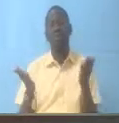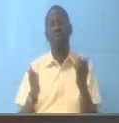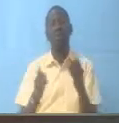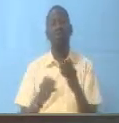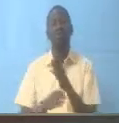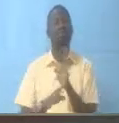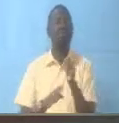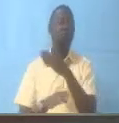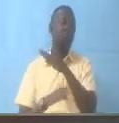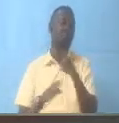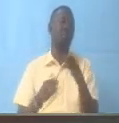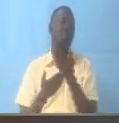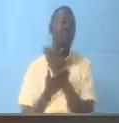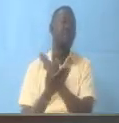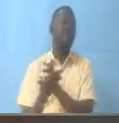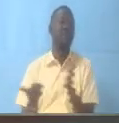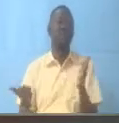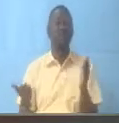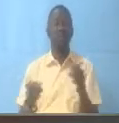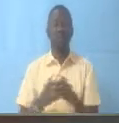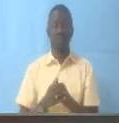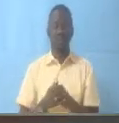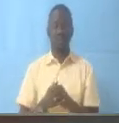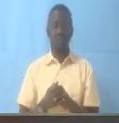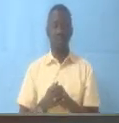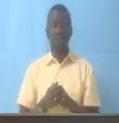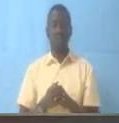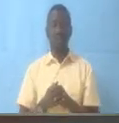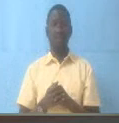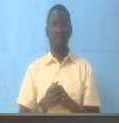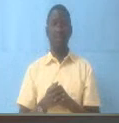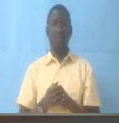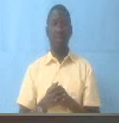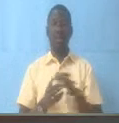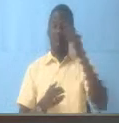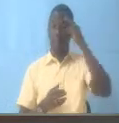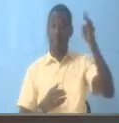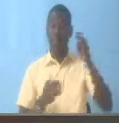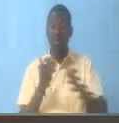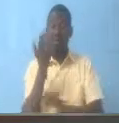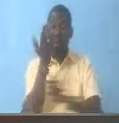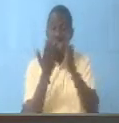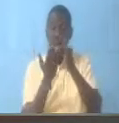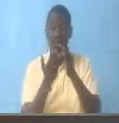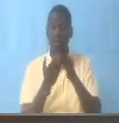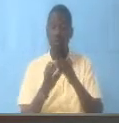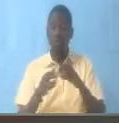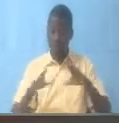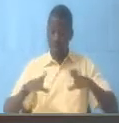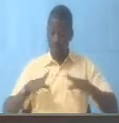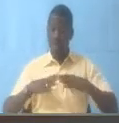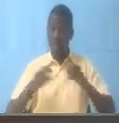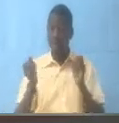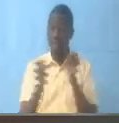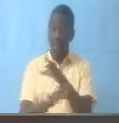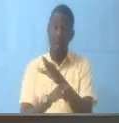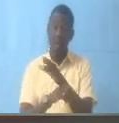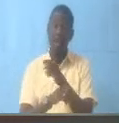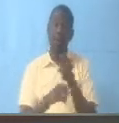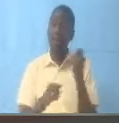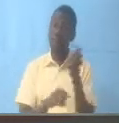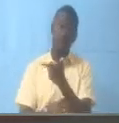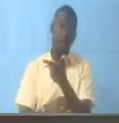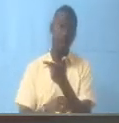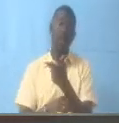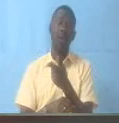sotti ndax foofa la loola am. Finance too was ready to pay, but obviously the president is really the minister of finance, because the